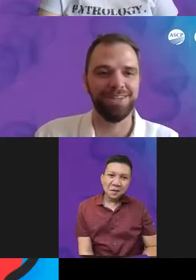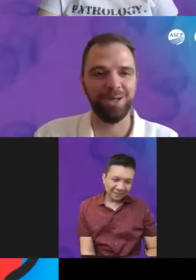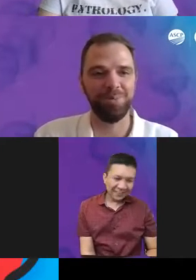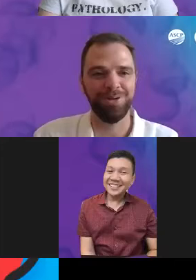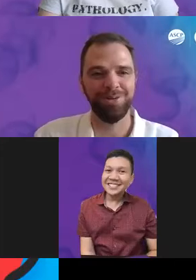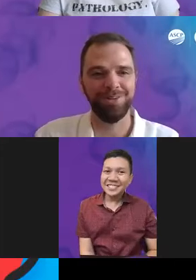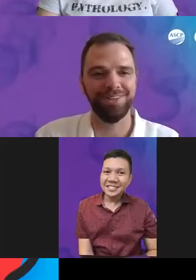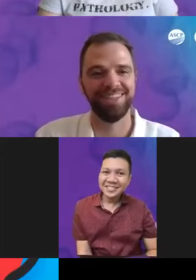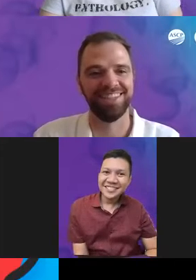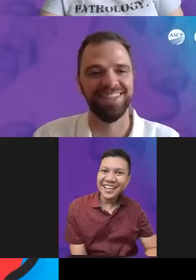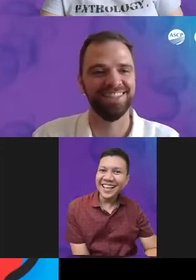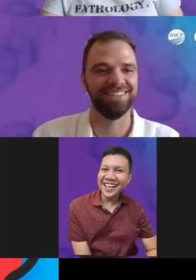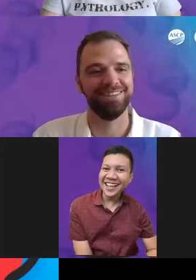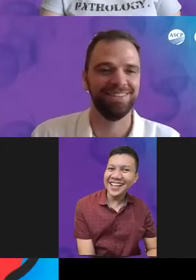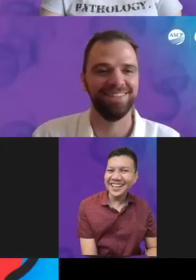Everybody cell bowl.